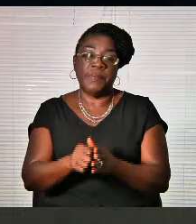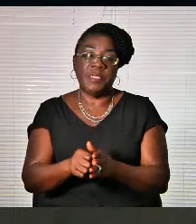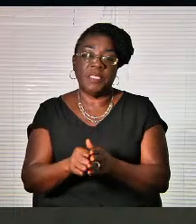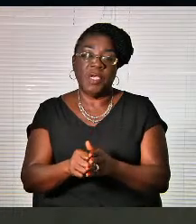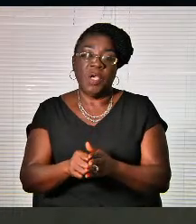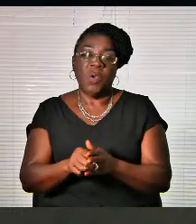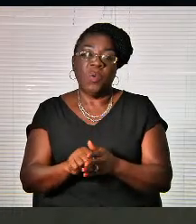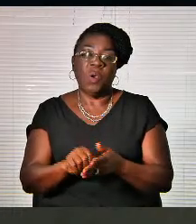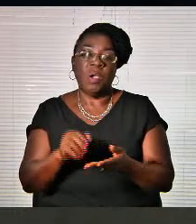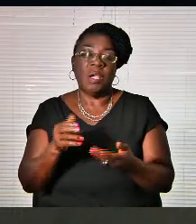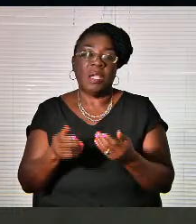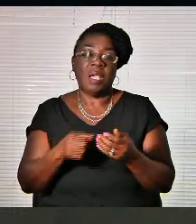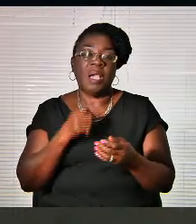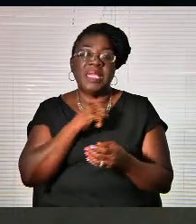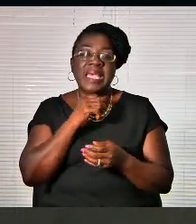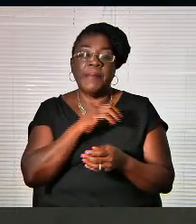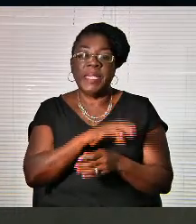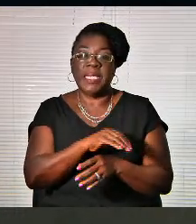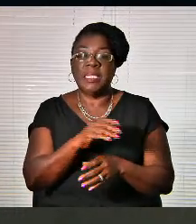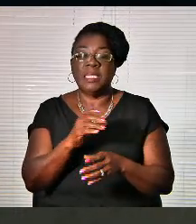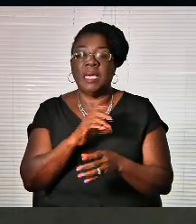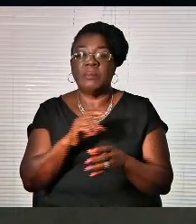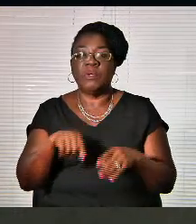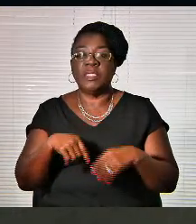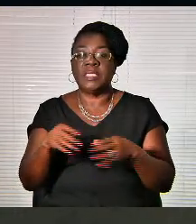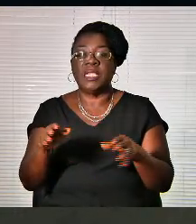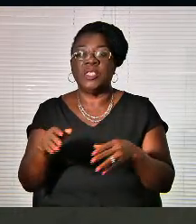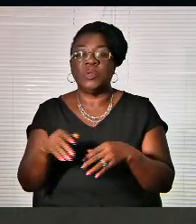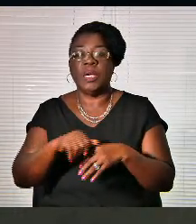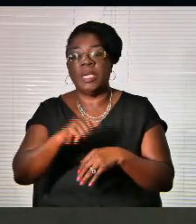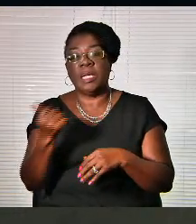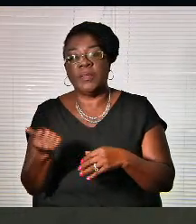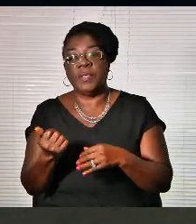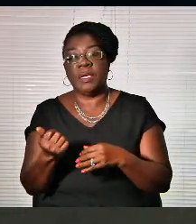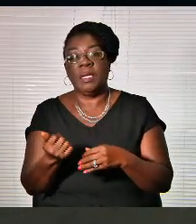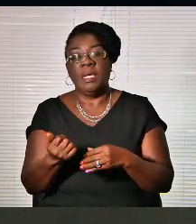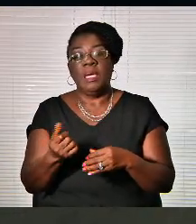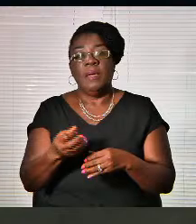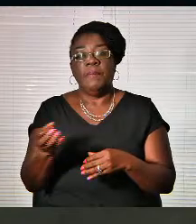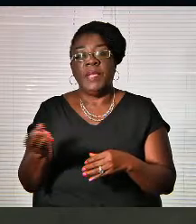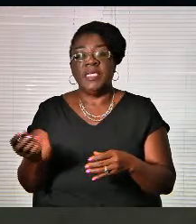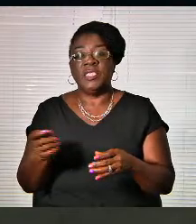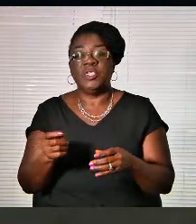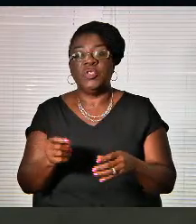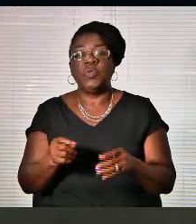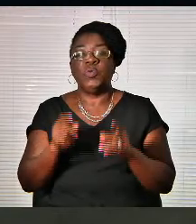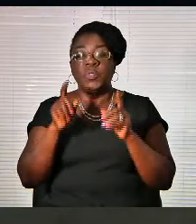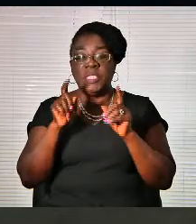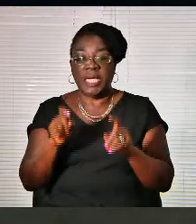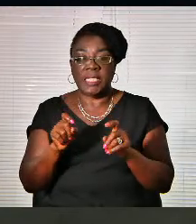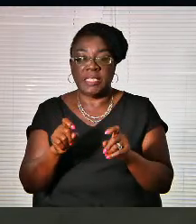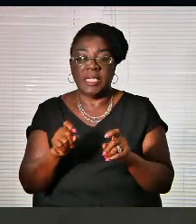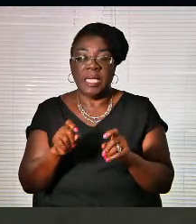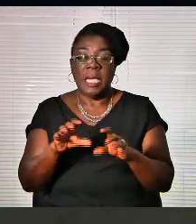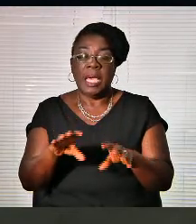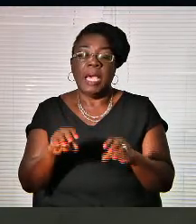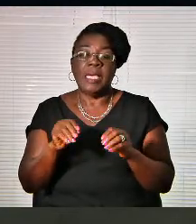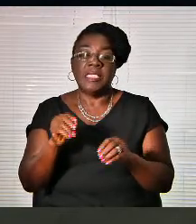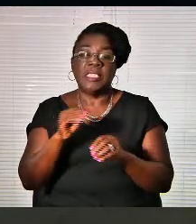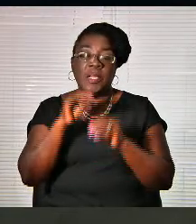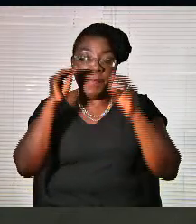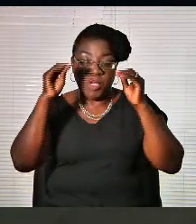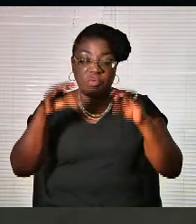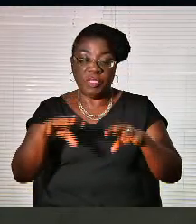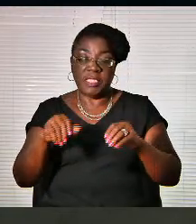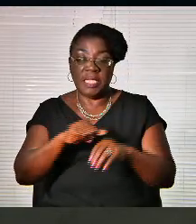halted and they were being redirected to another health facility to take their test. Has the Ministry of Health received any reports of any testing labs or facilities